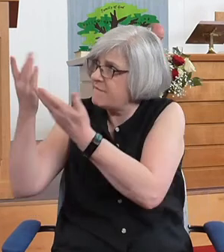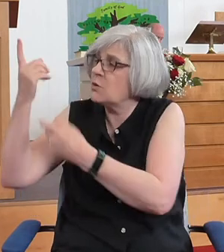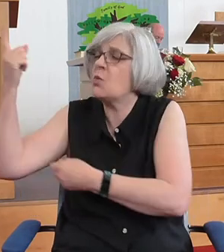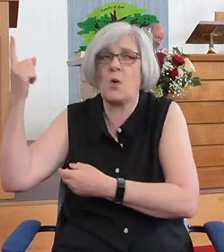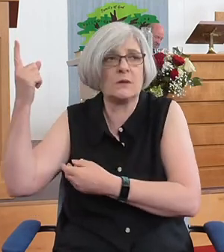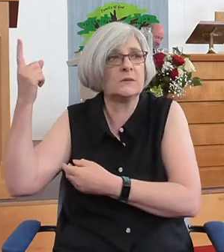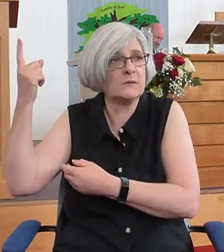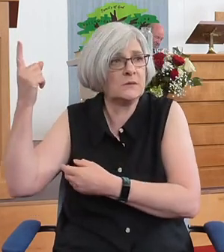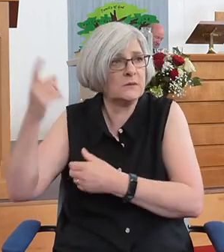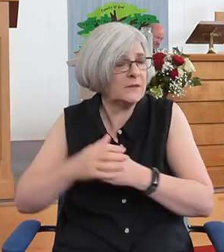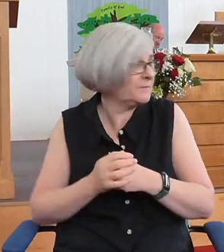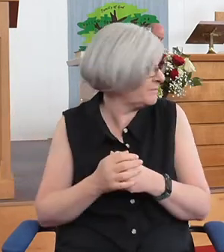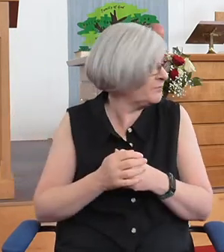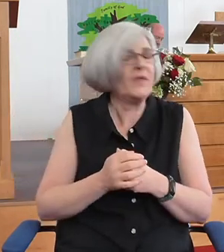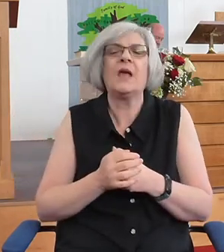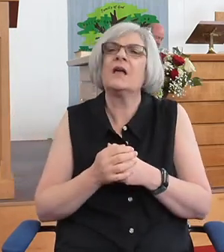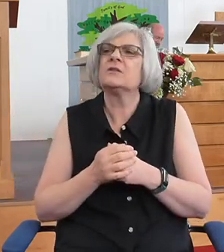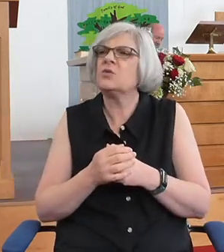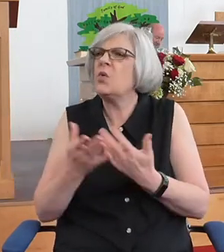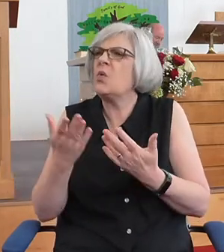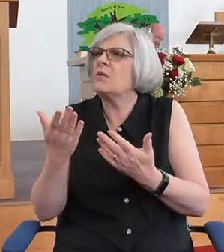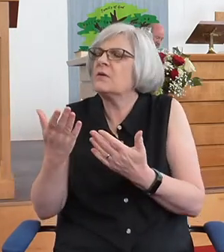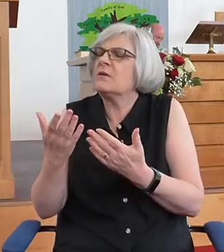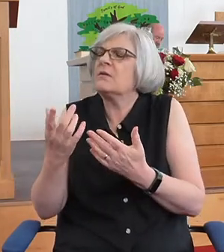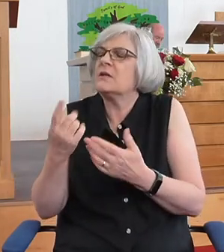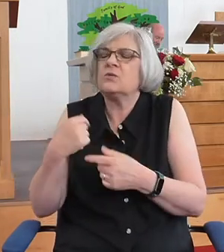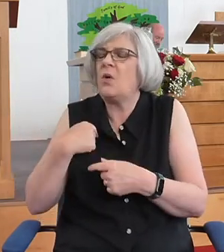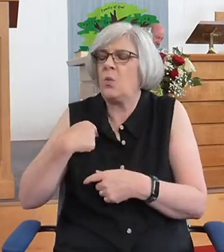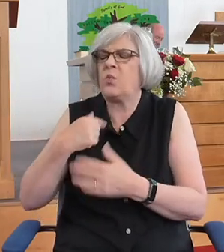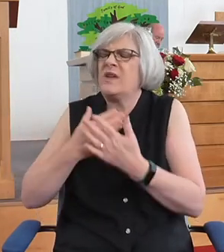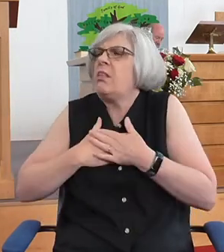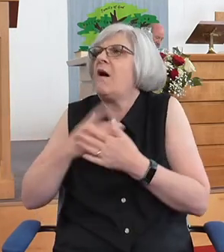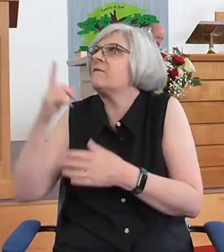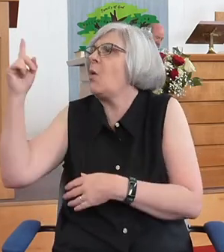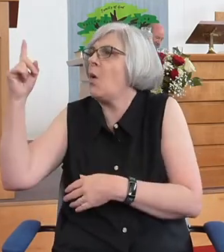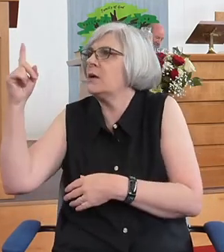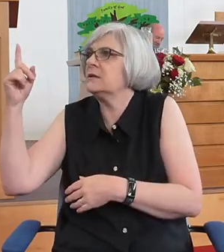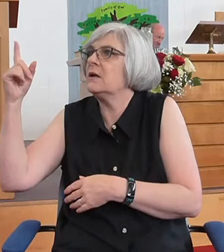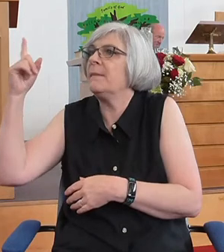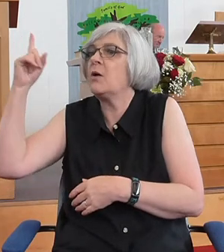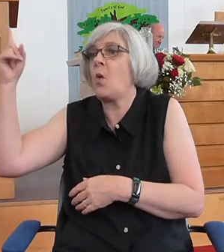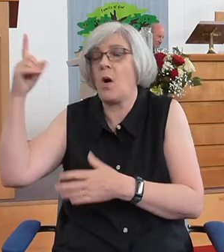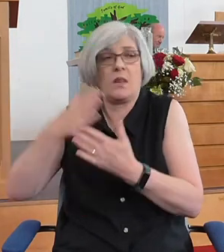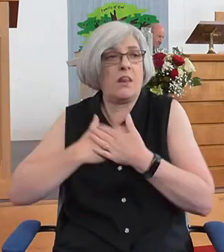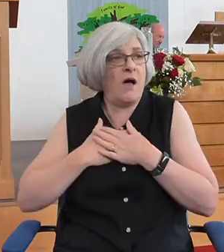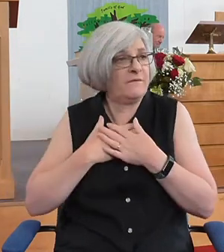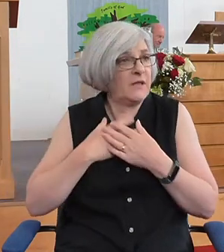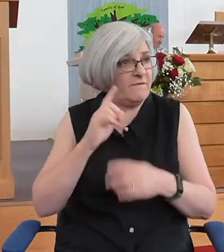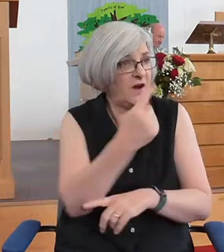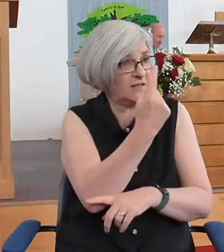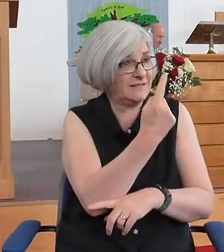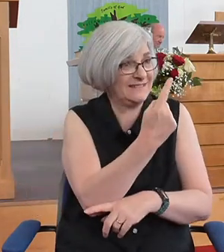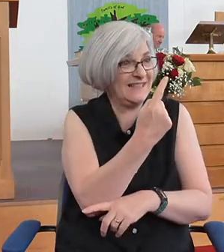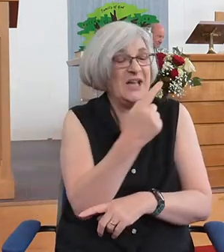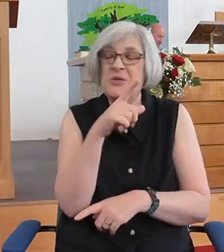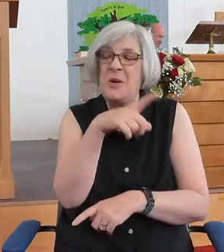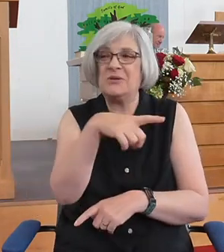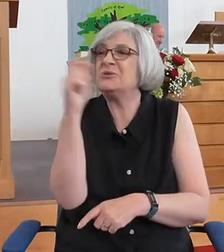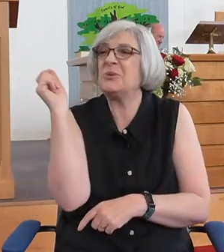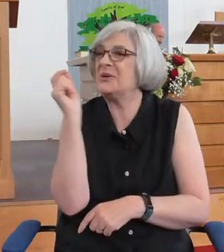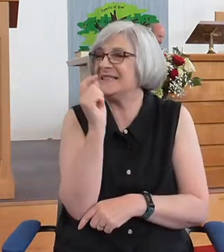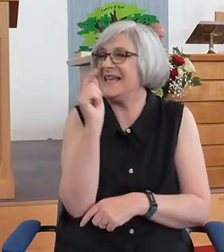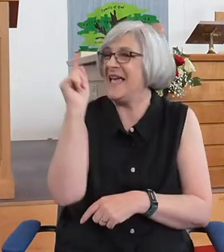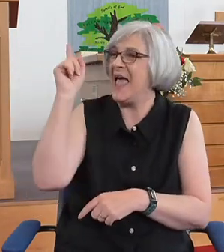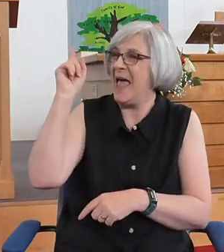So it's not that we loved him, but he loved us first. It's not that we chose him, but he chose us first. And it's not that